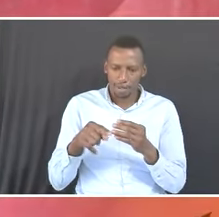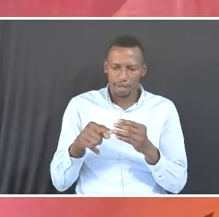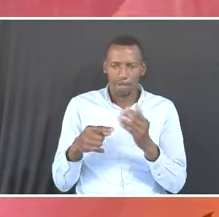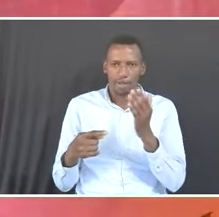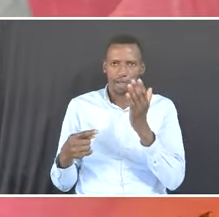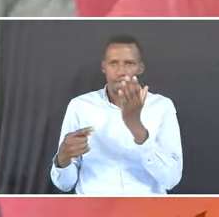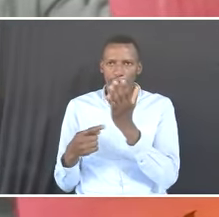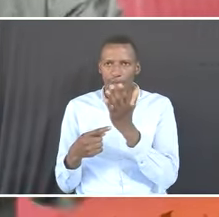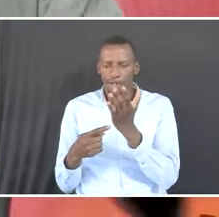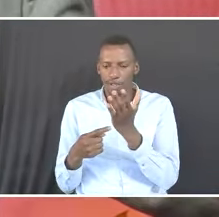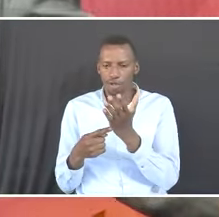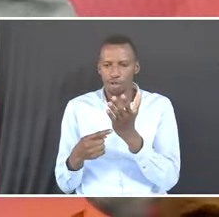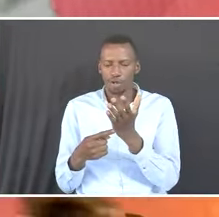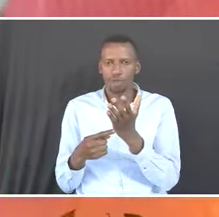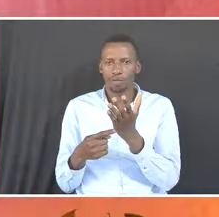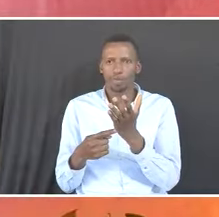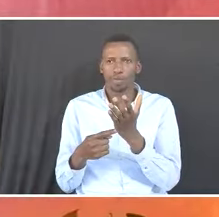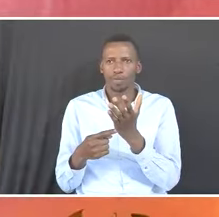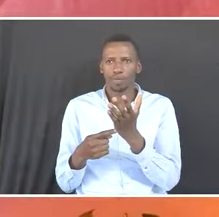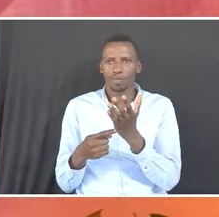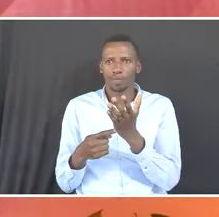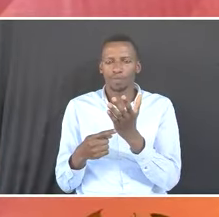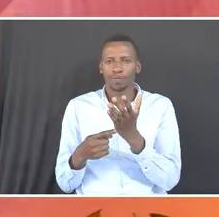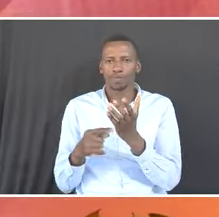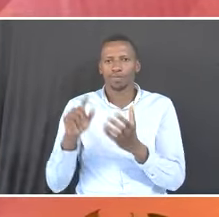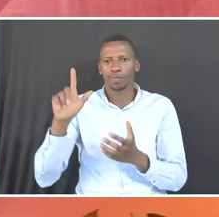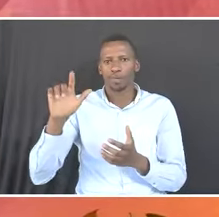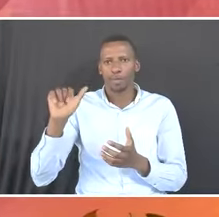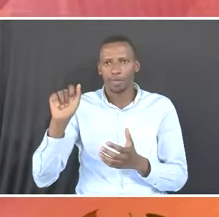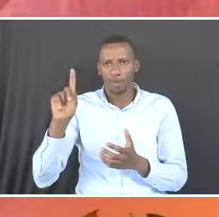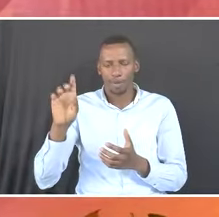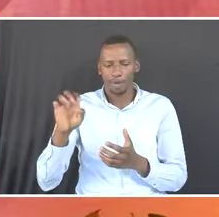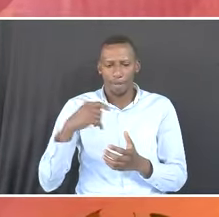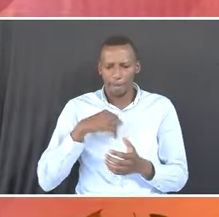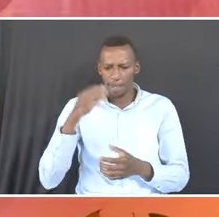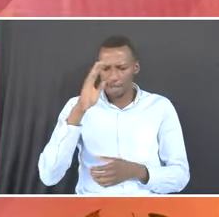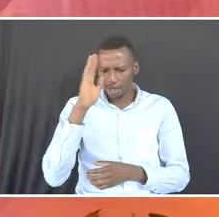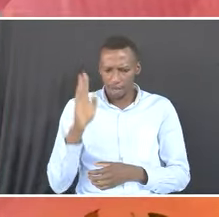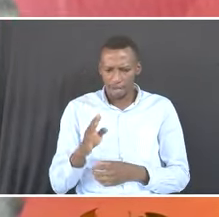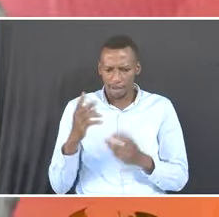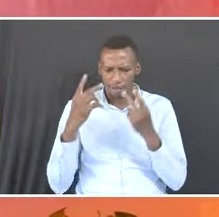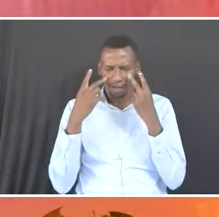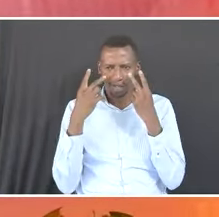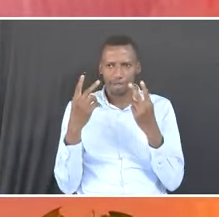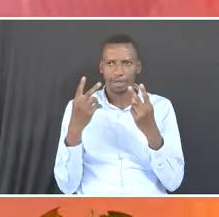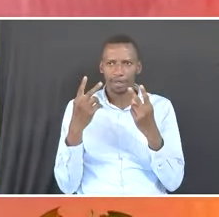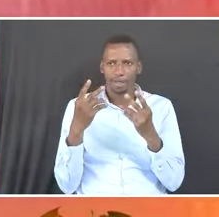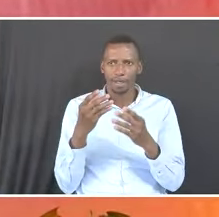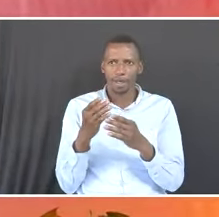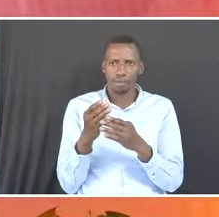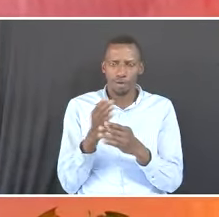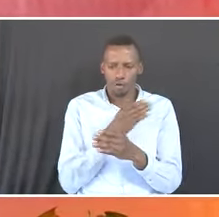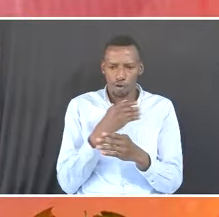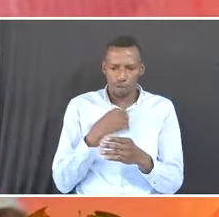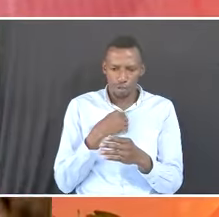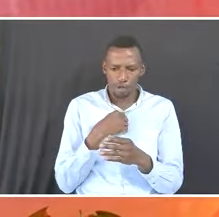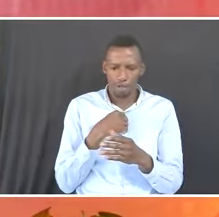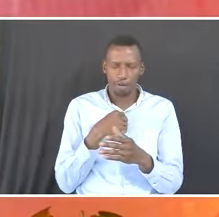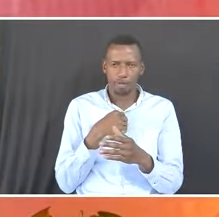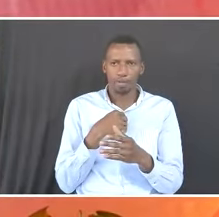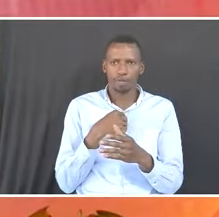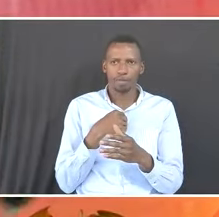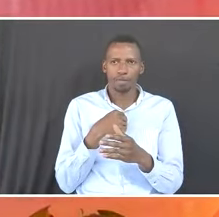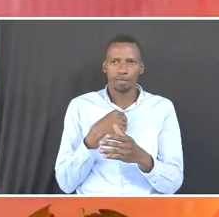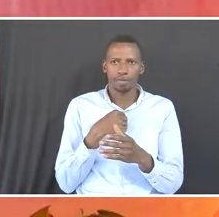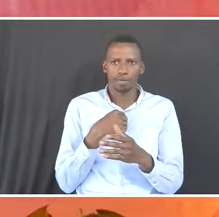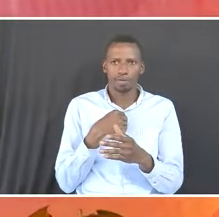Our legs are never stuck. And I have never seen since I was born someone standing in mud that I'm not able to move